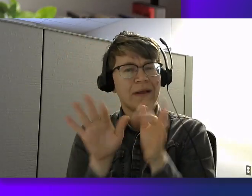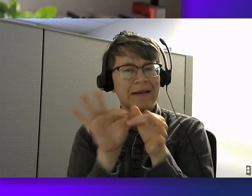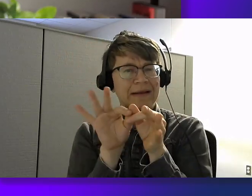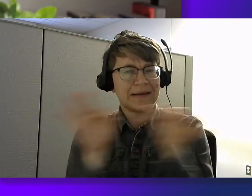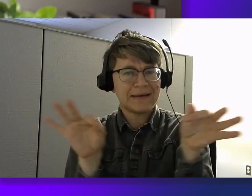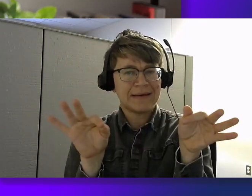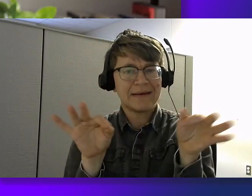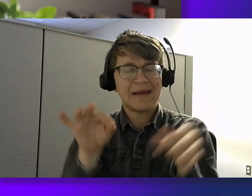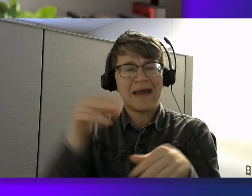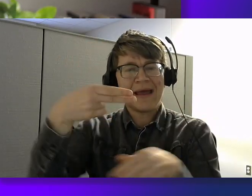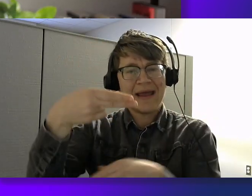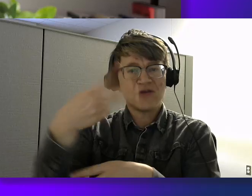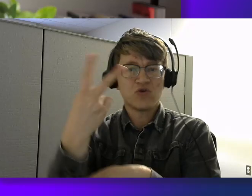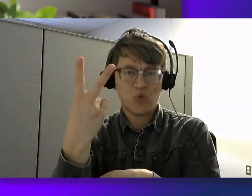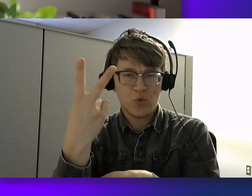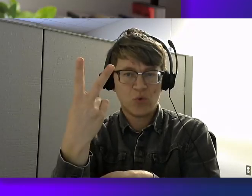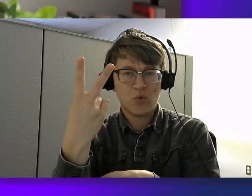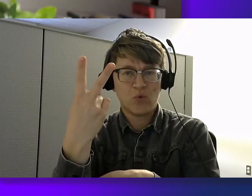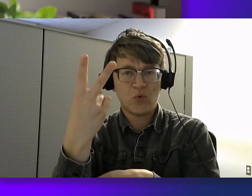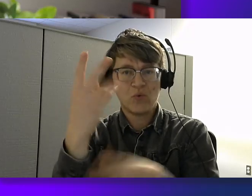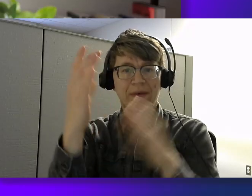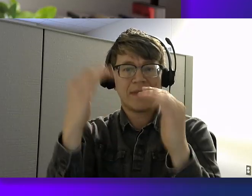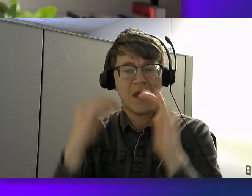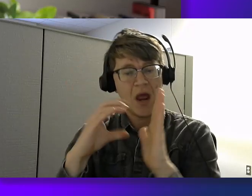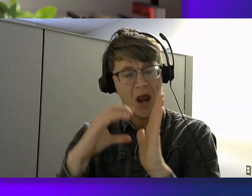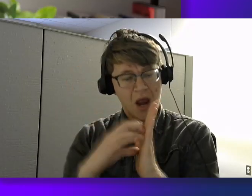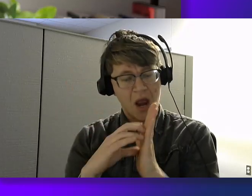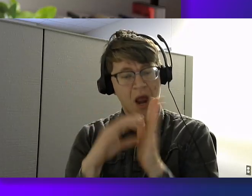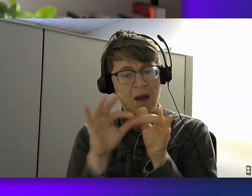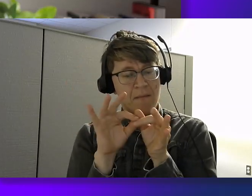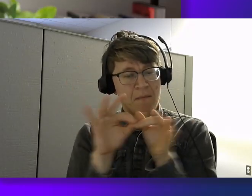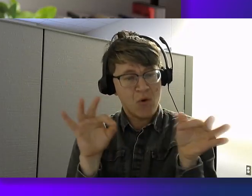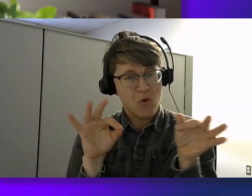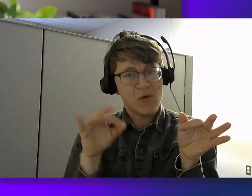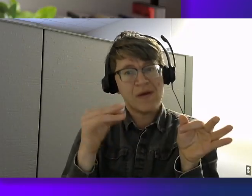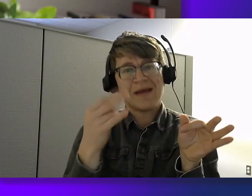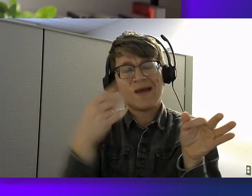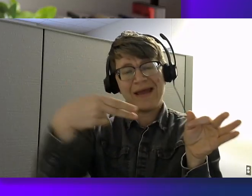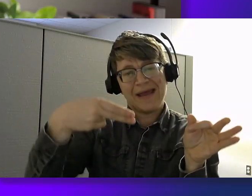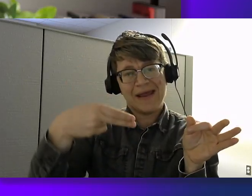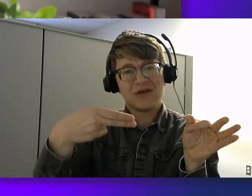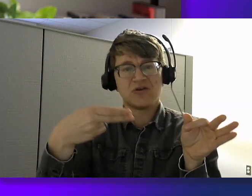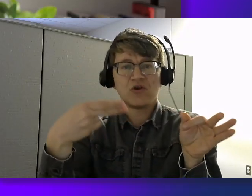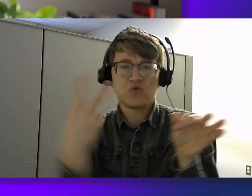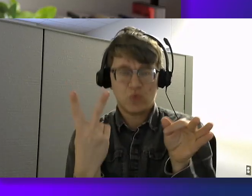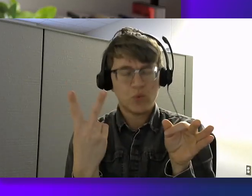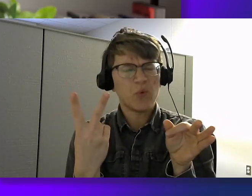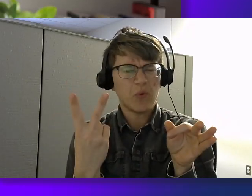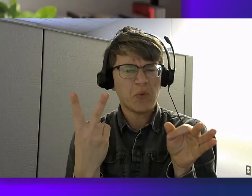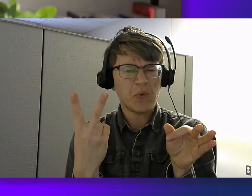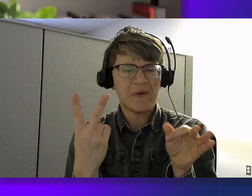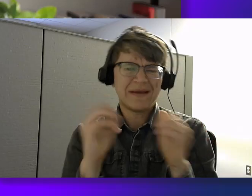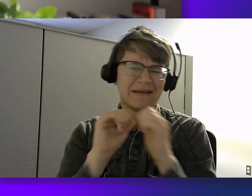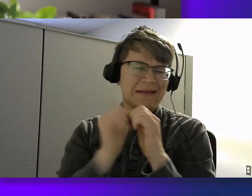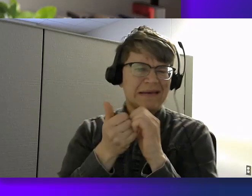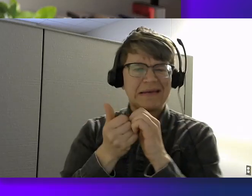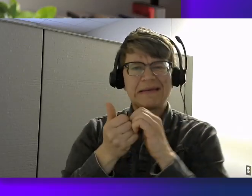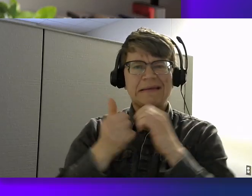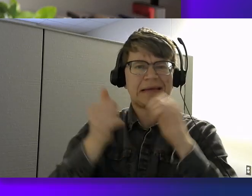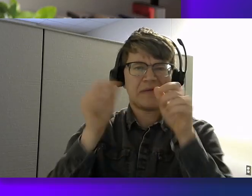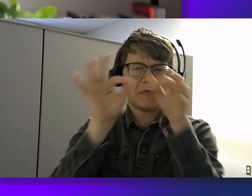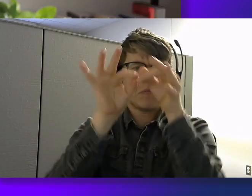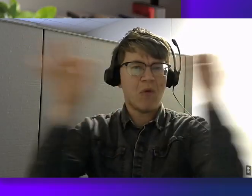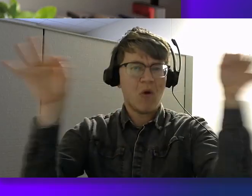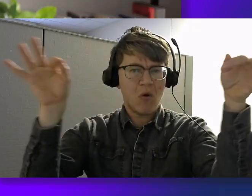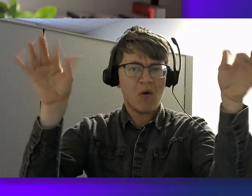levels corresponding to their importance on the page. An H1 is more important than an H2, which is more important than an